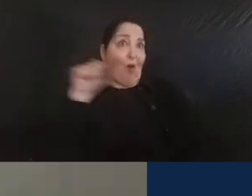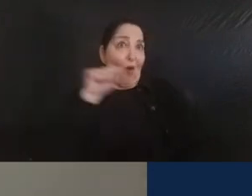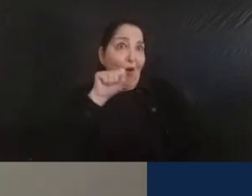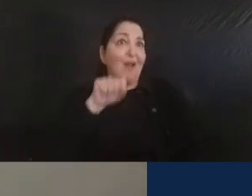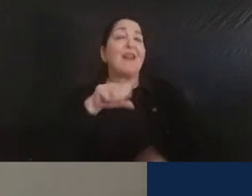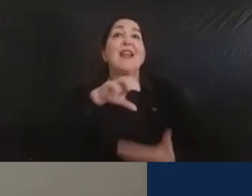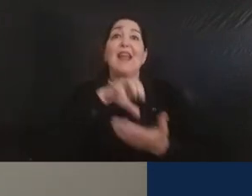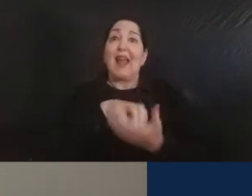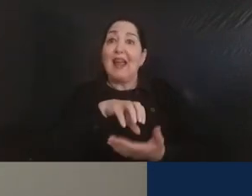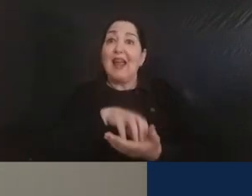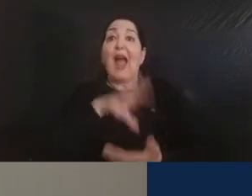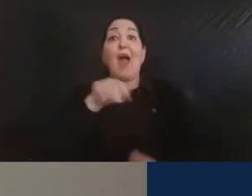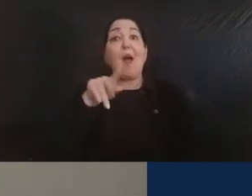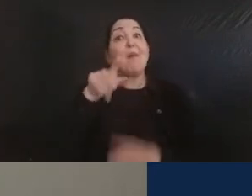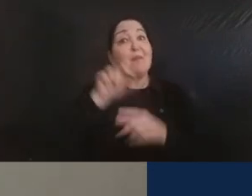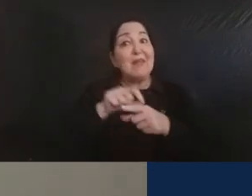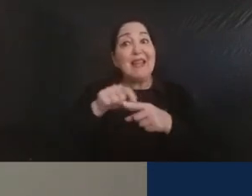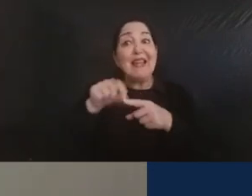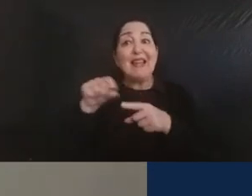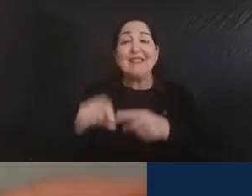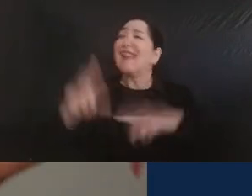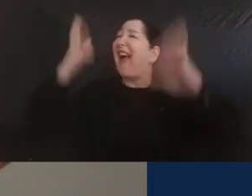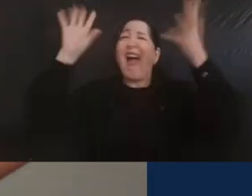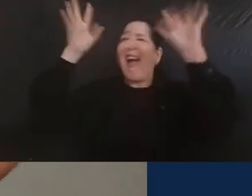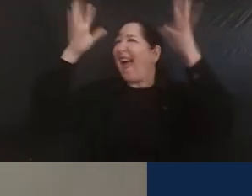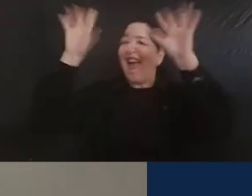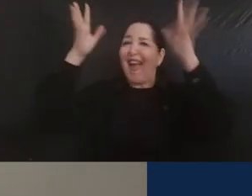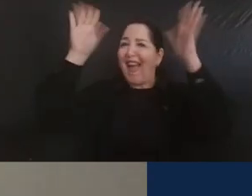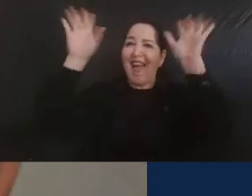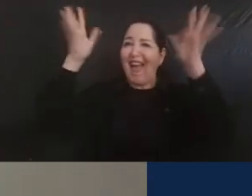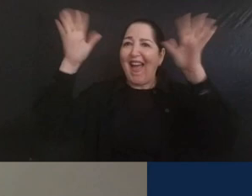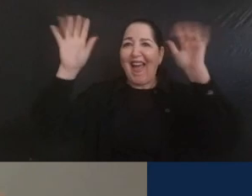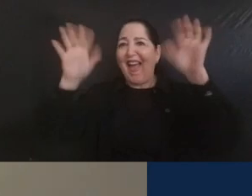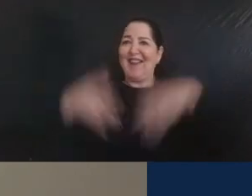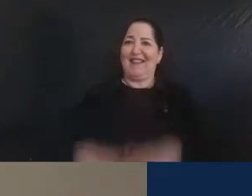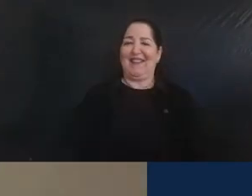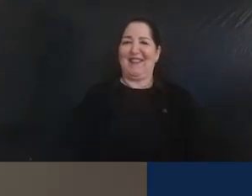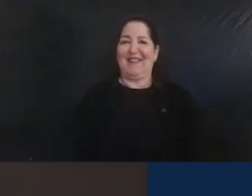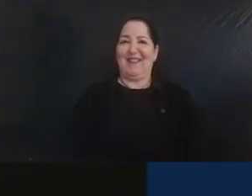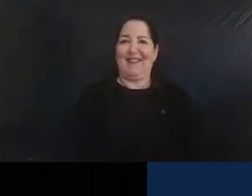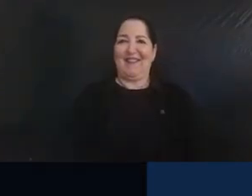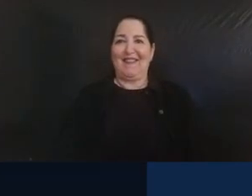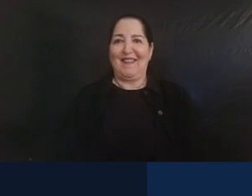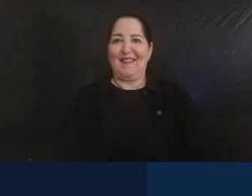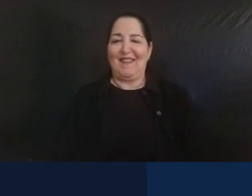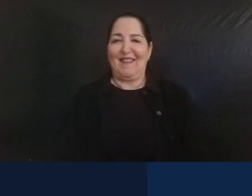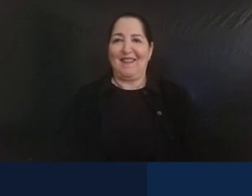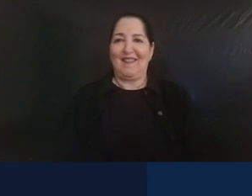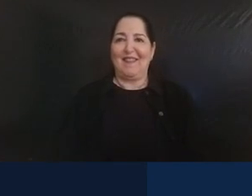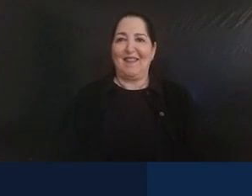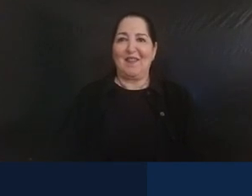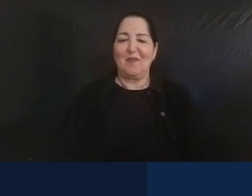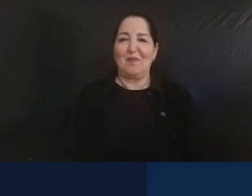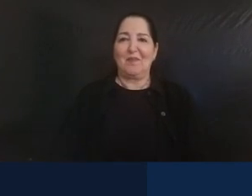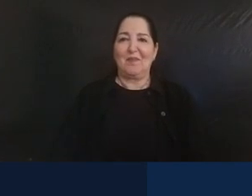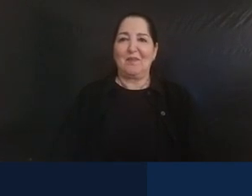Corn, a cake, and peas. Yeah. Yay! Nice job.